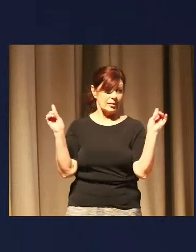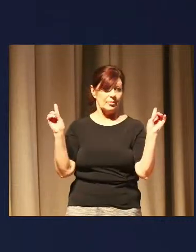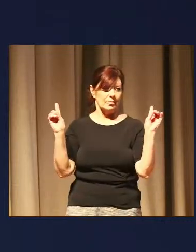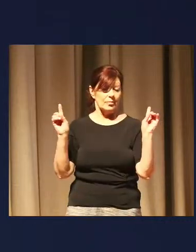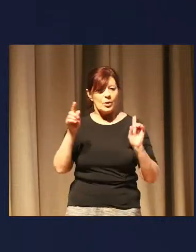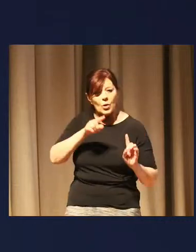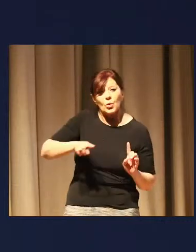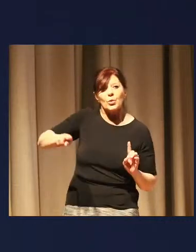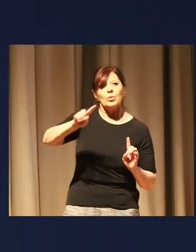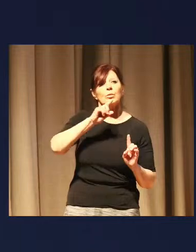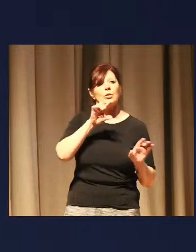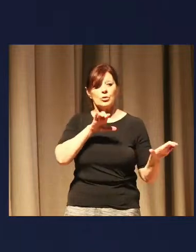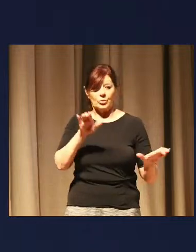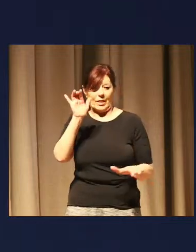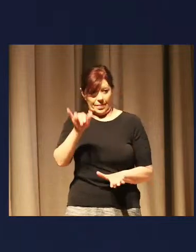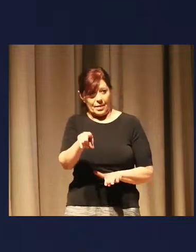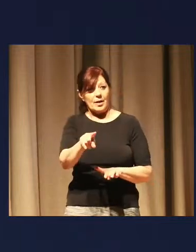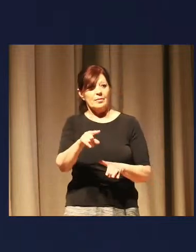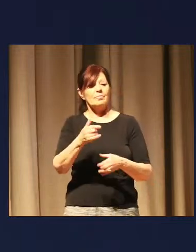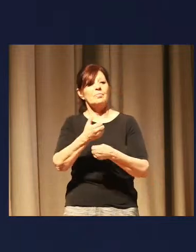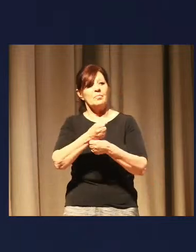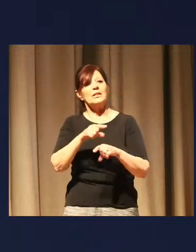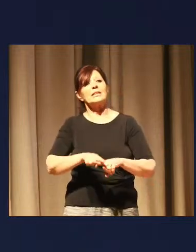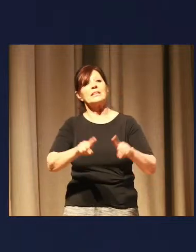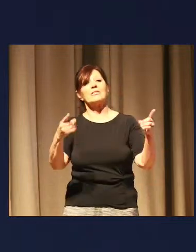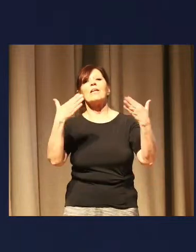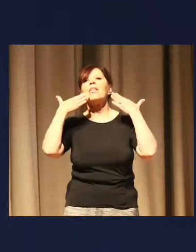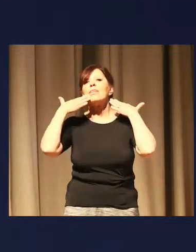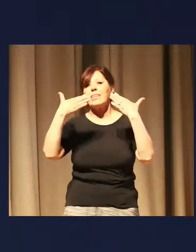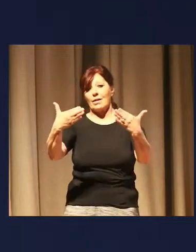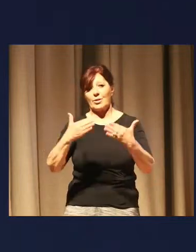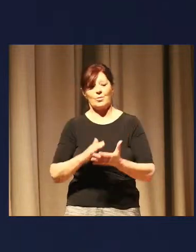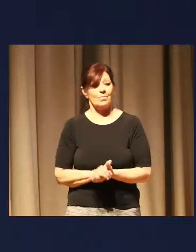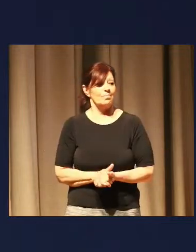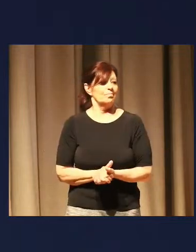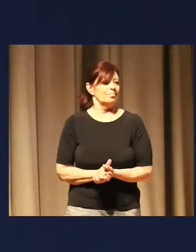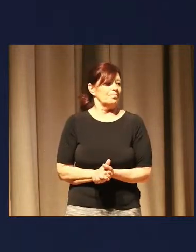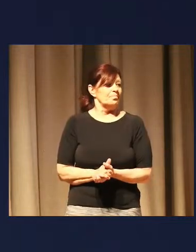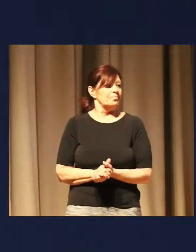and you are doing just that. Thank you.